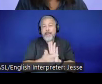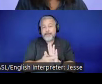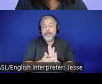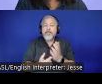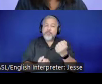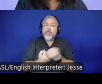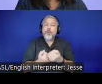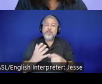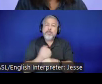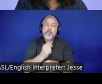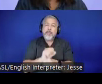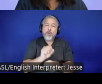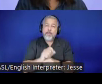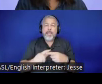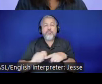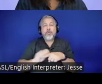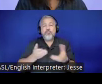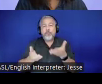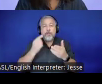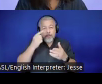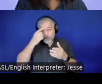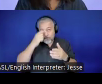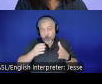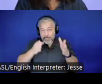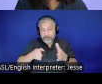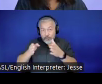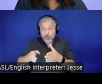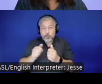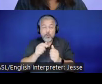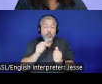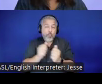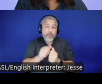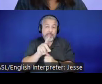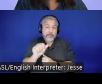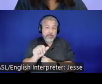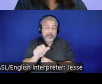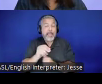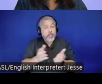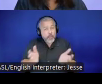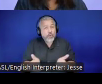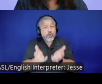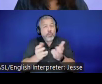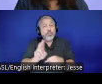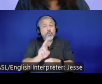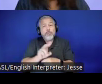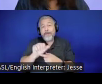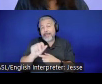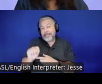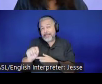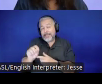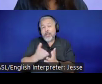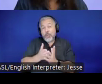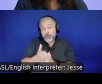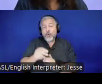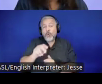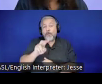and training services for individuals with disabilities and encourages the use of AT through vocational